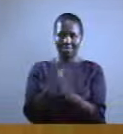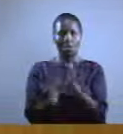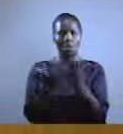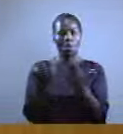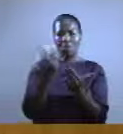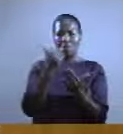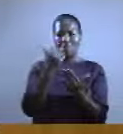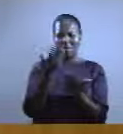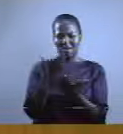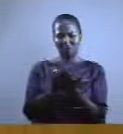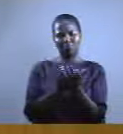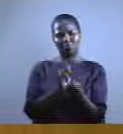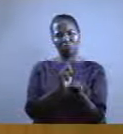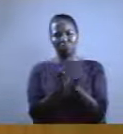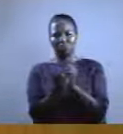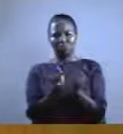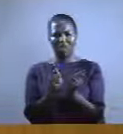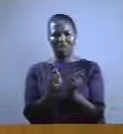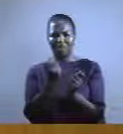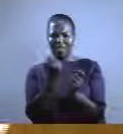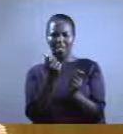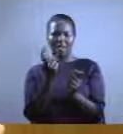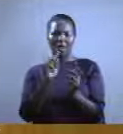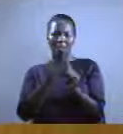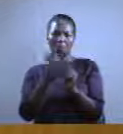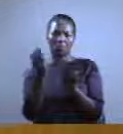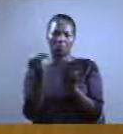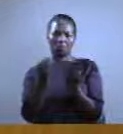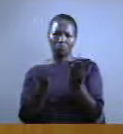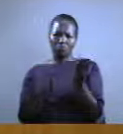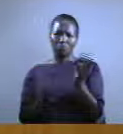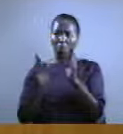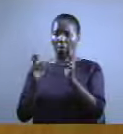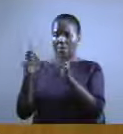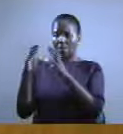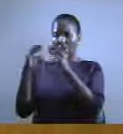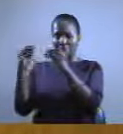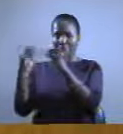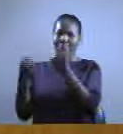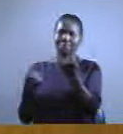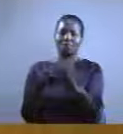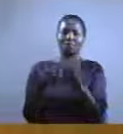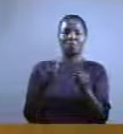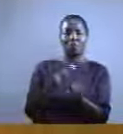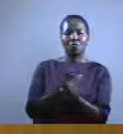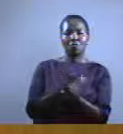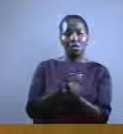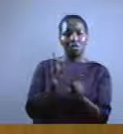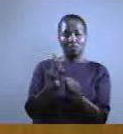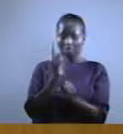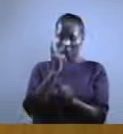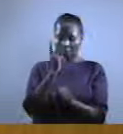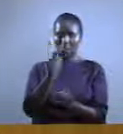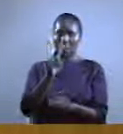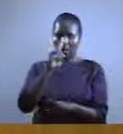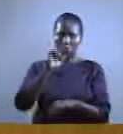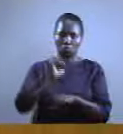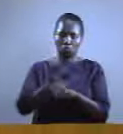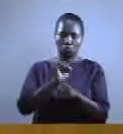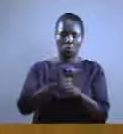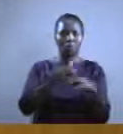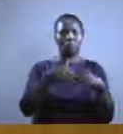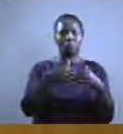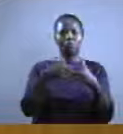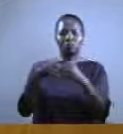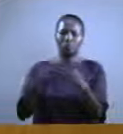watered-down version, and we trust that the private sector will embrace it and seek the common good of creating jobs for the youth and give them